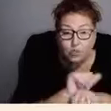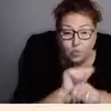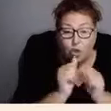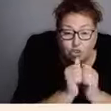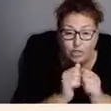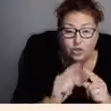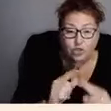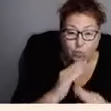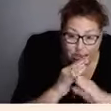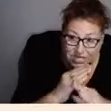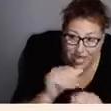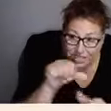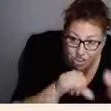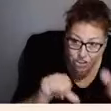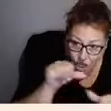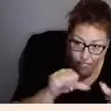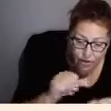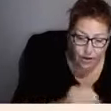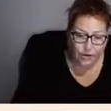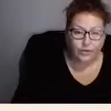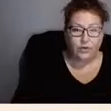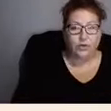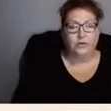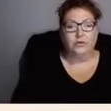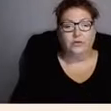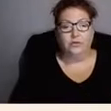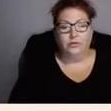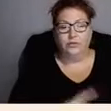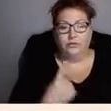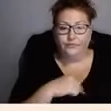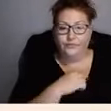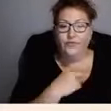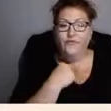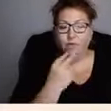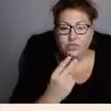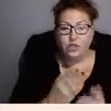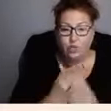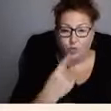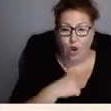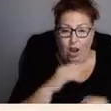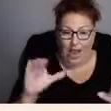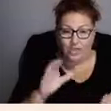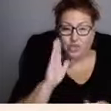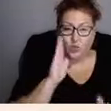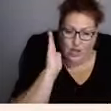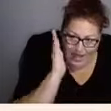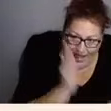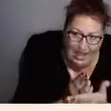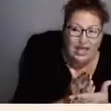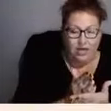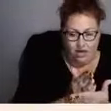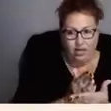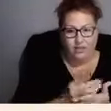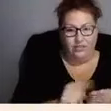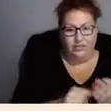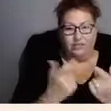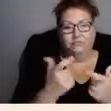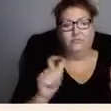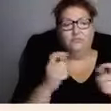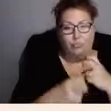each other. Our voices and through our actions will end the physical